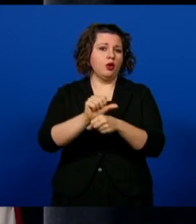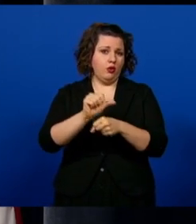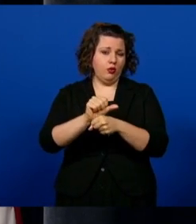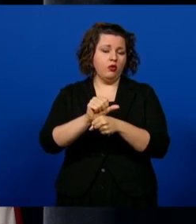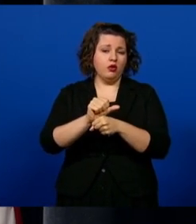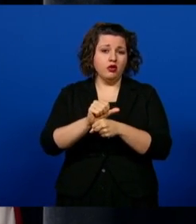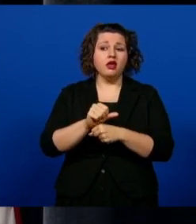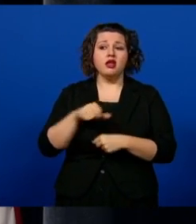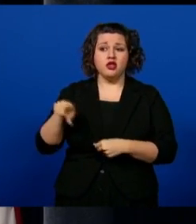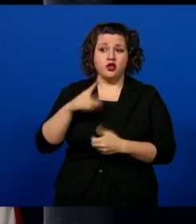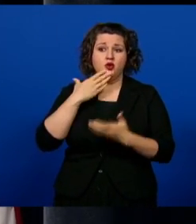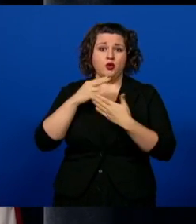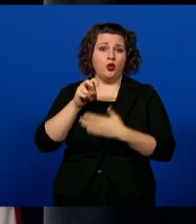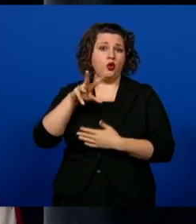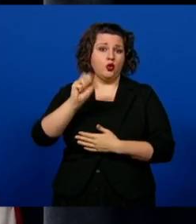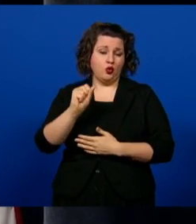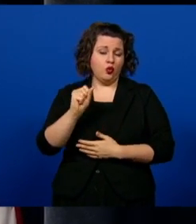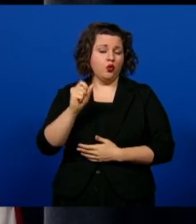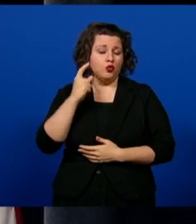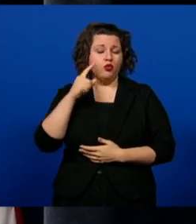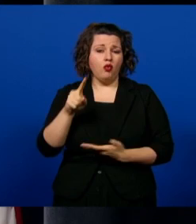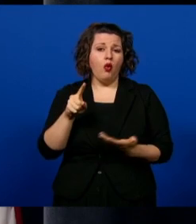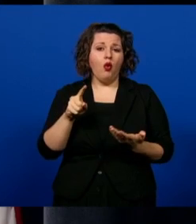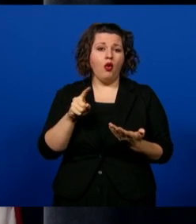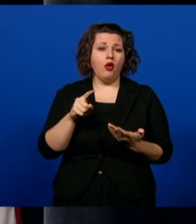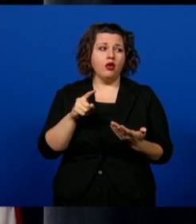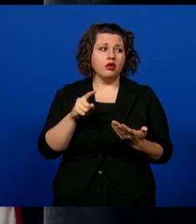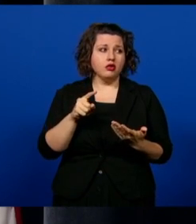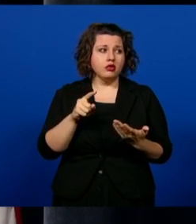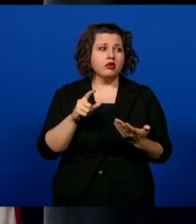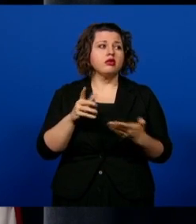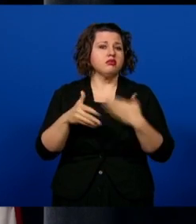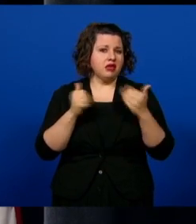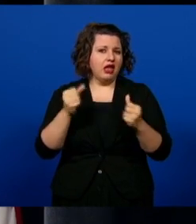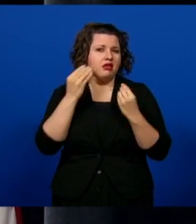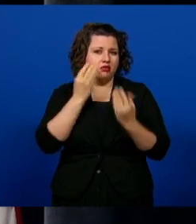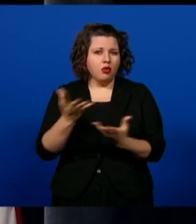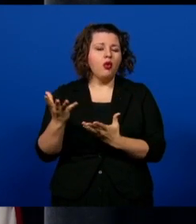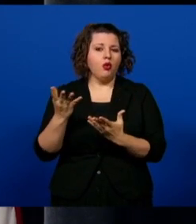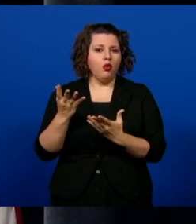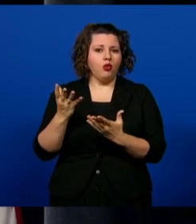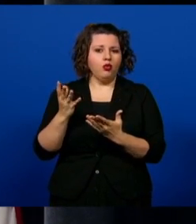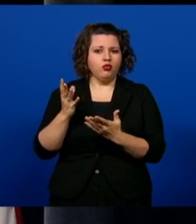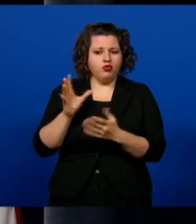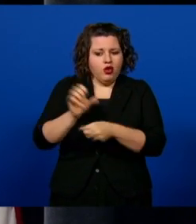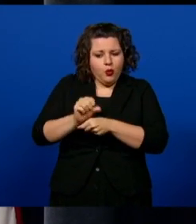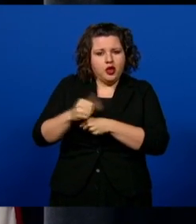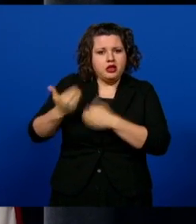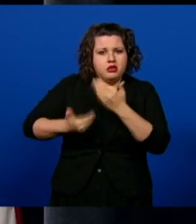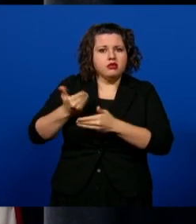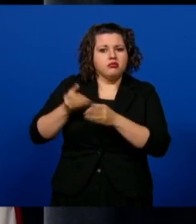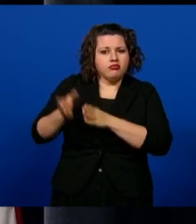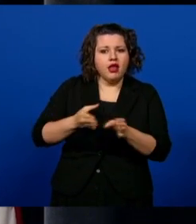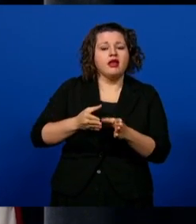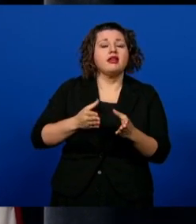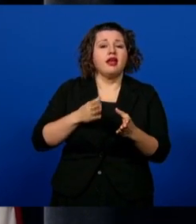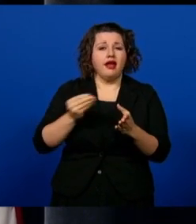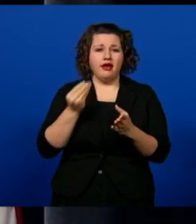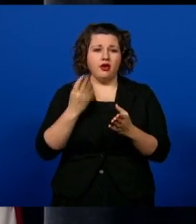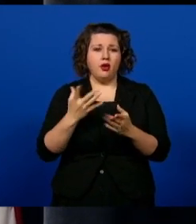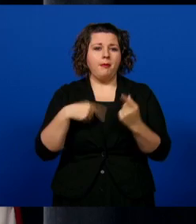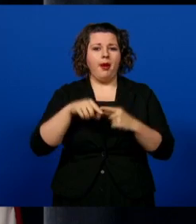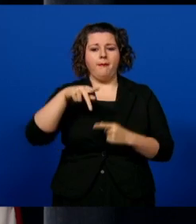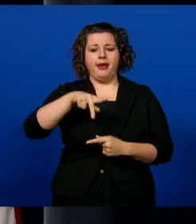she has some good news on both she'll kind of update you on some of the things that they've been working on with the school districts, and then some update on